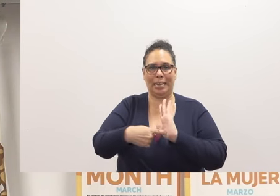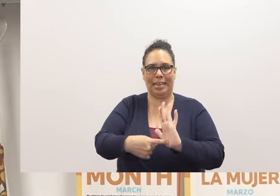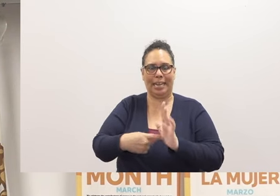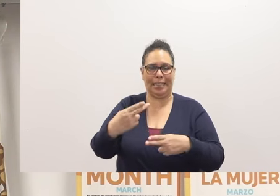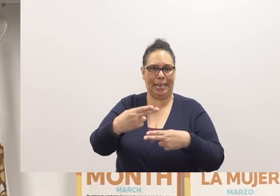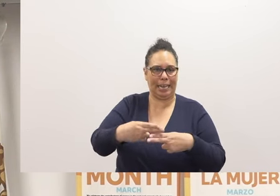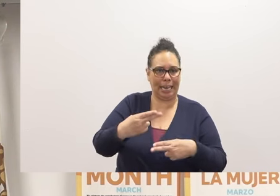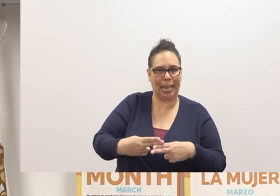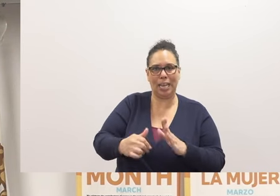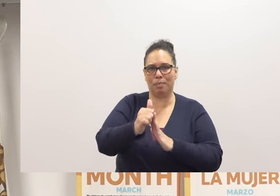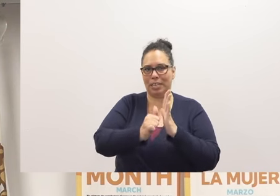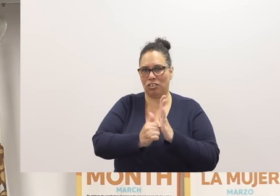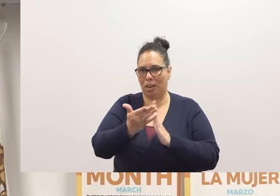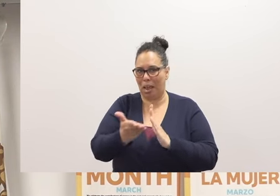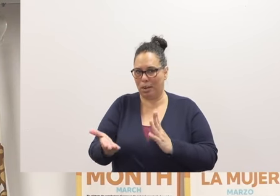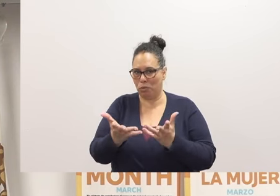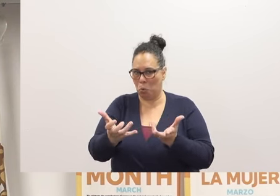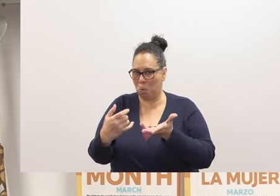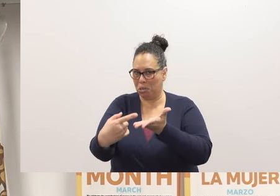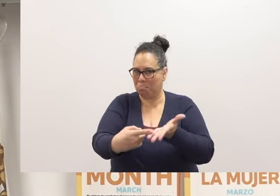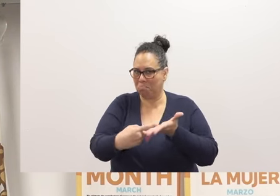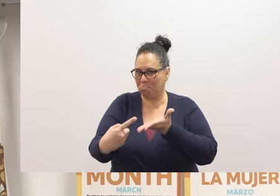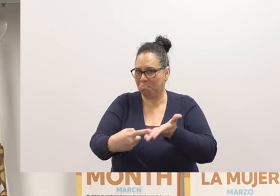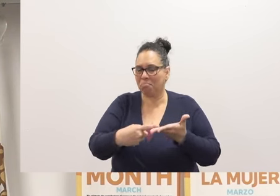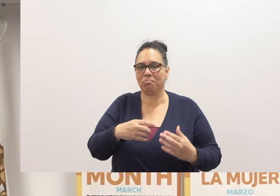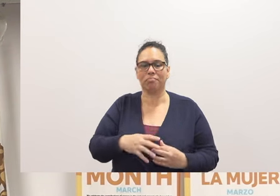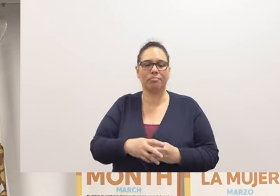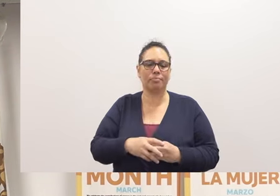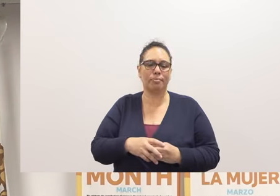the agenda item you wish to address.